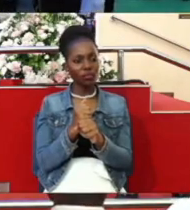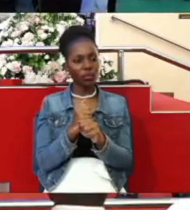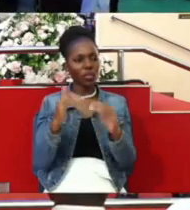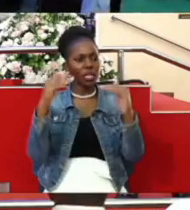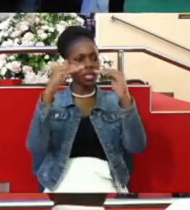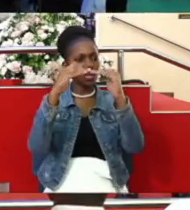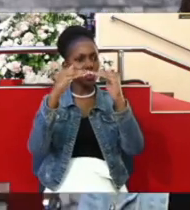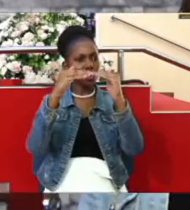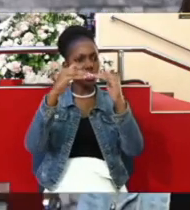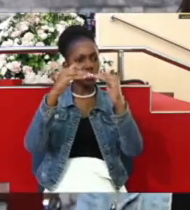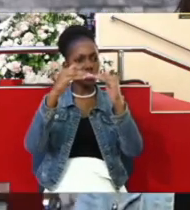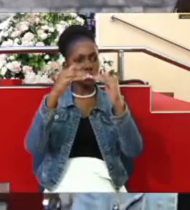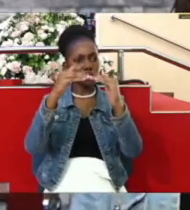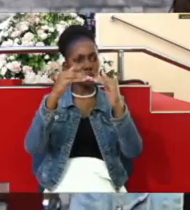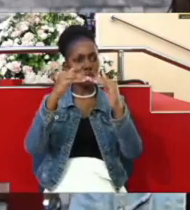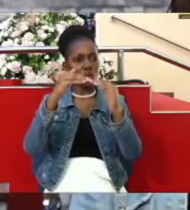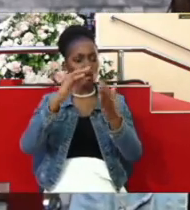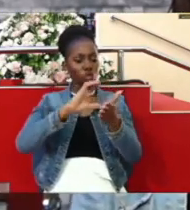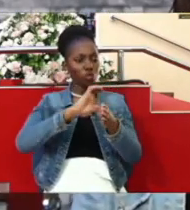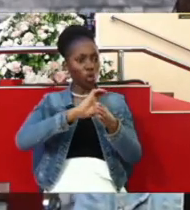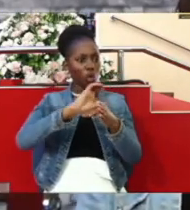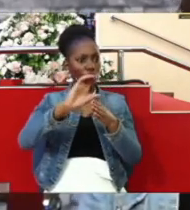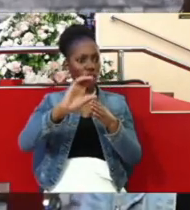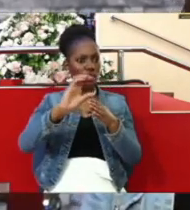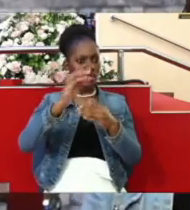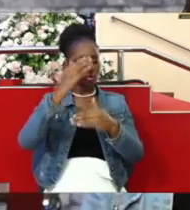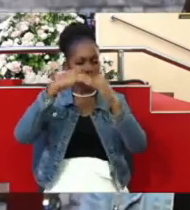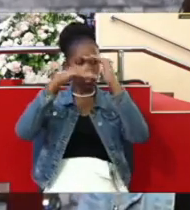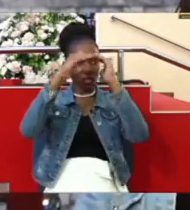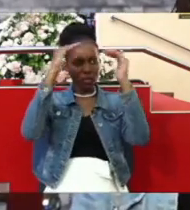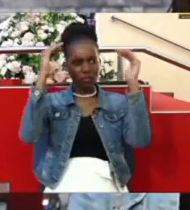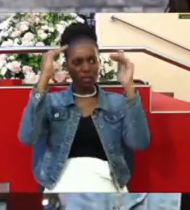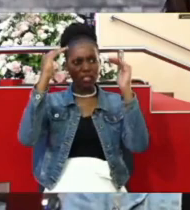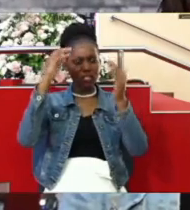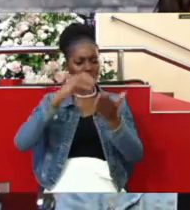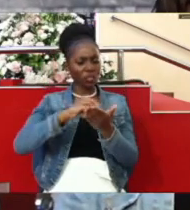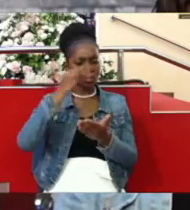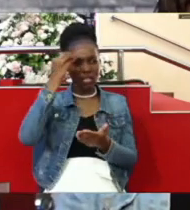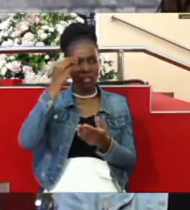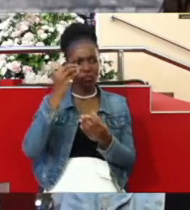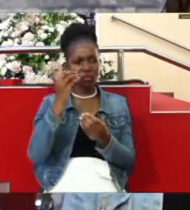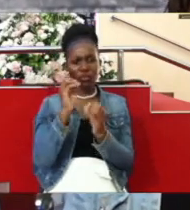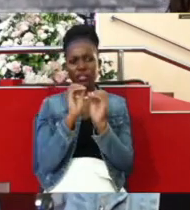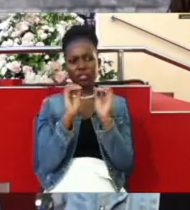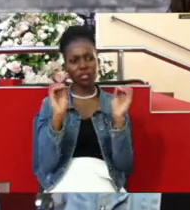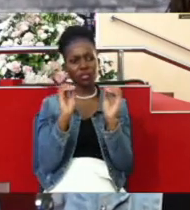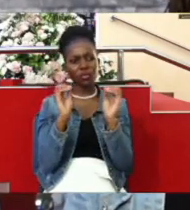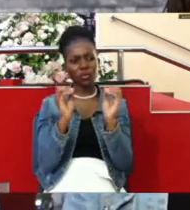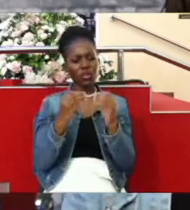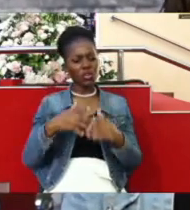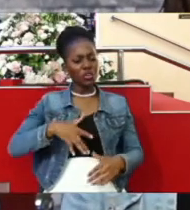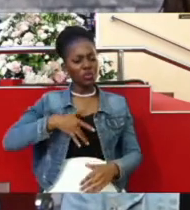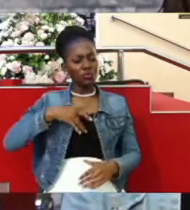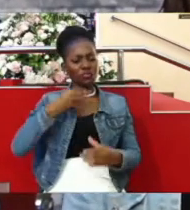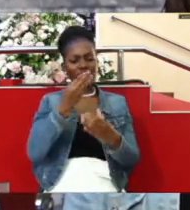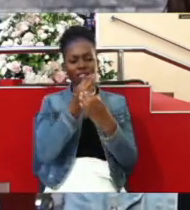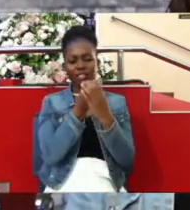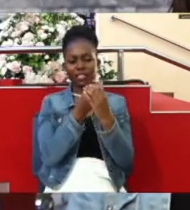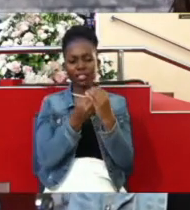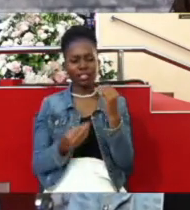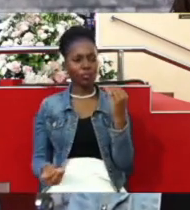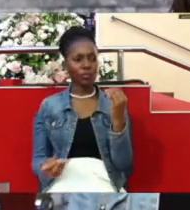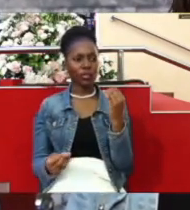sambamba na zile vyeti vyako. You feel discouraged in this life. Unasikia huna nguvu. You are at that place